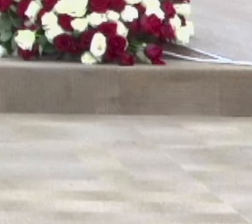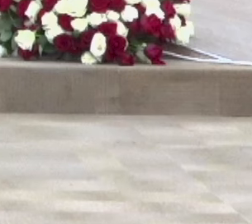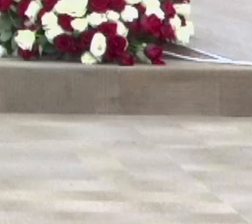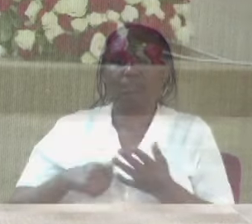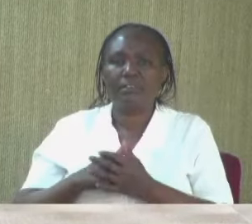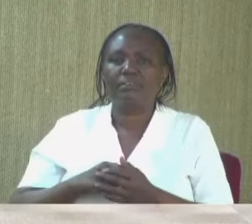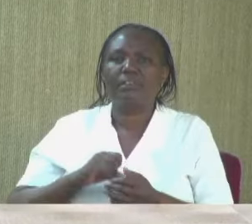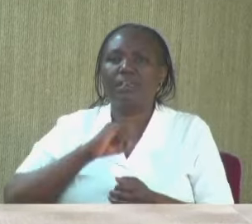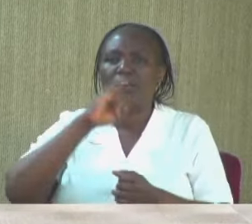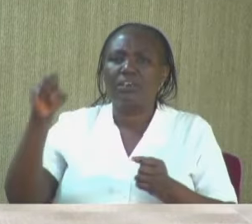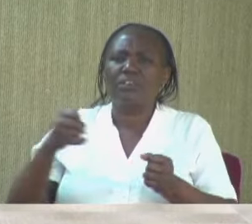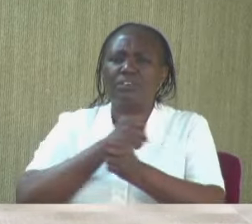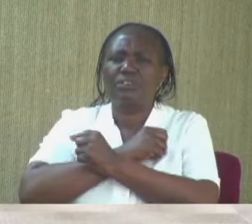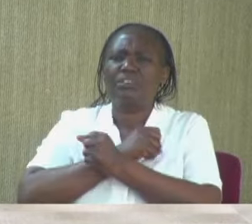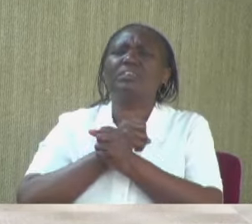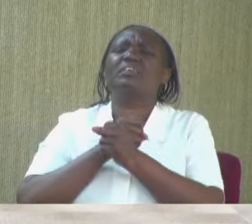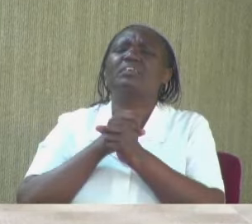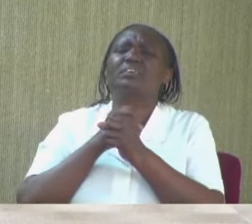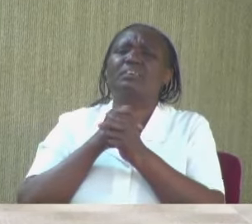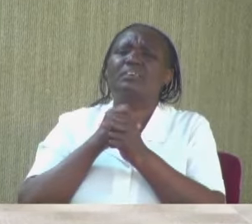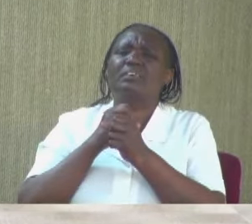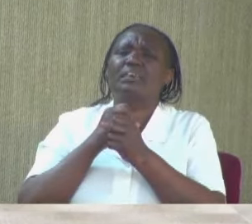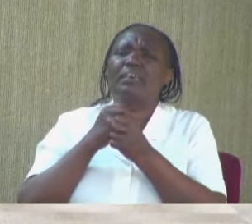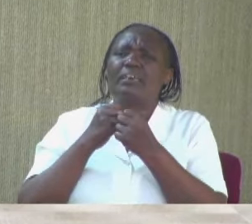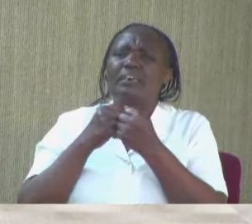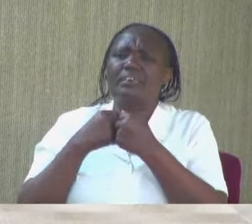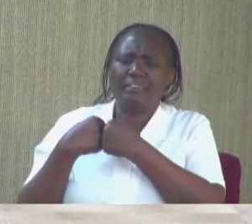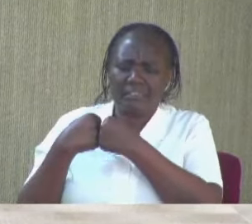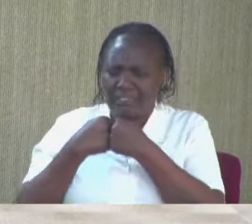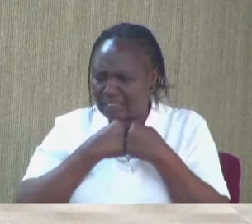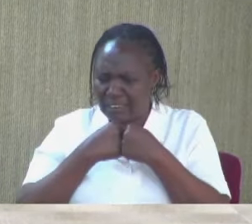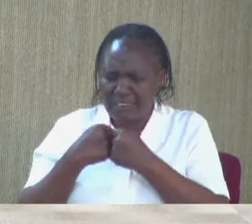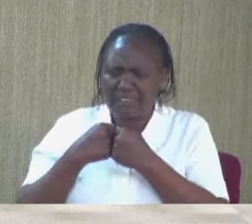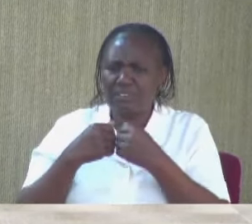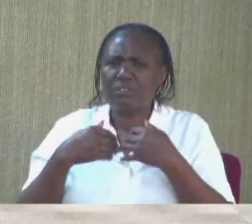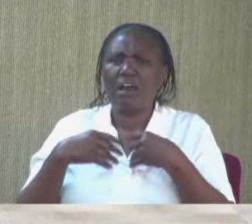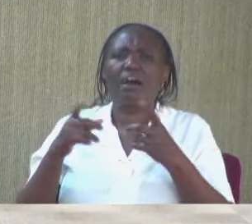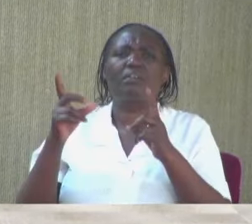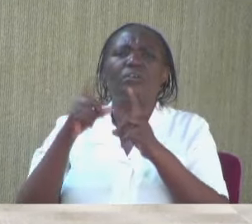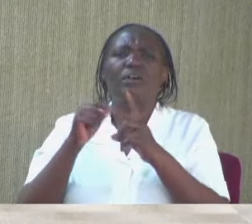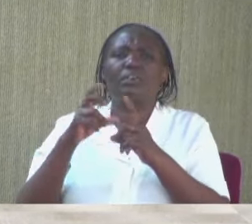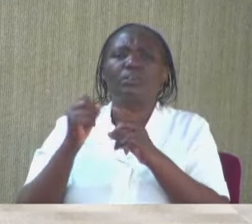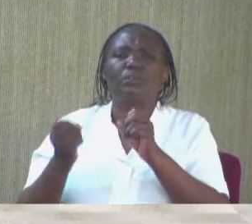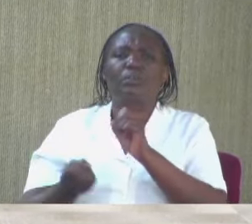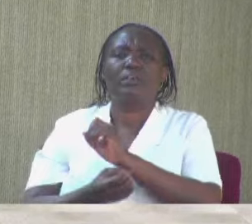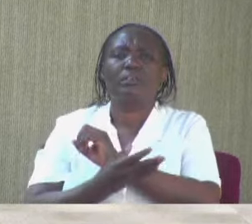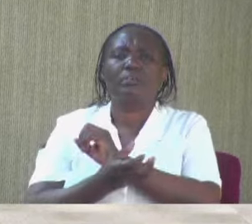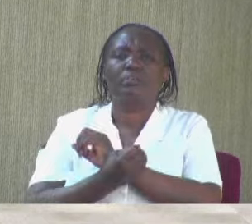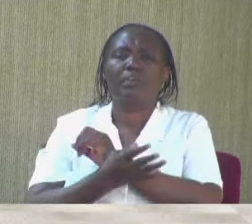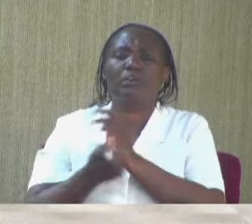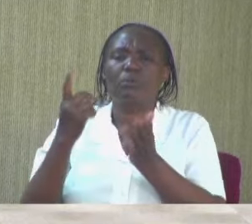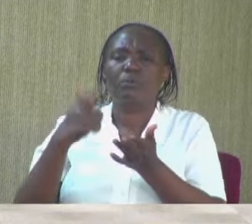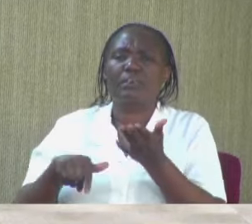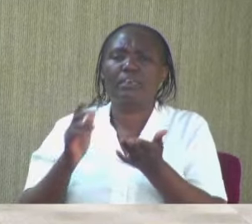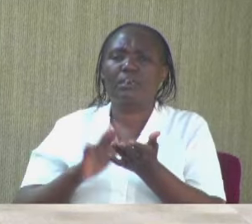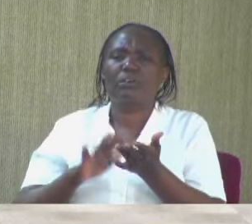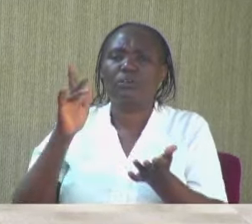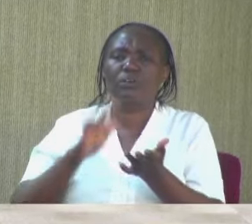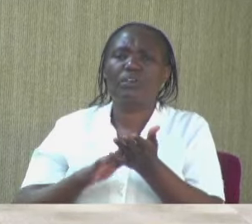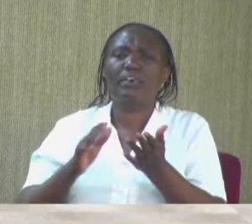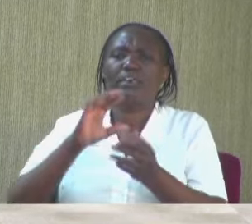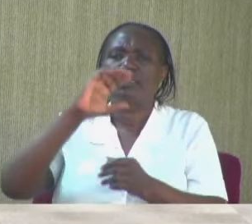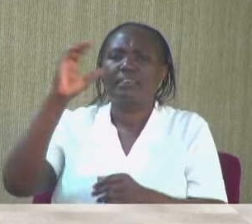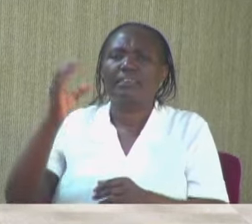is struggling to find the right words to express the glory of the holy city? It was like